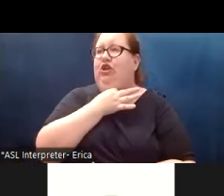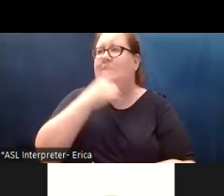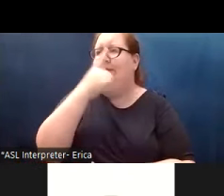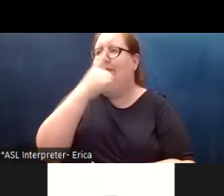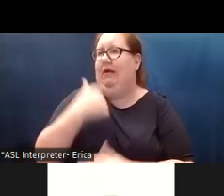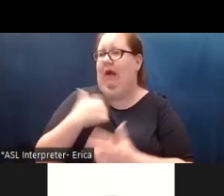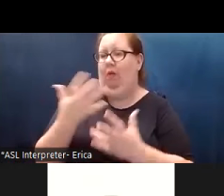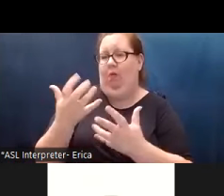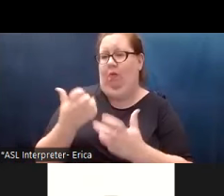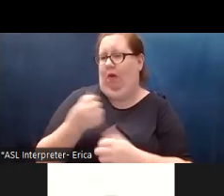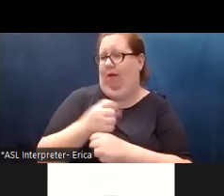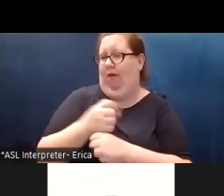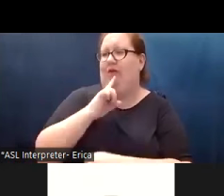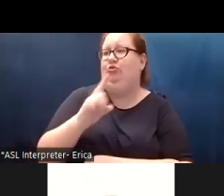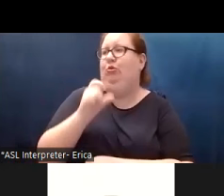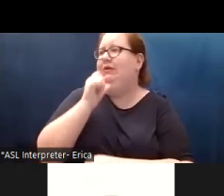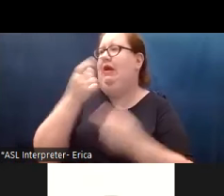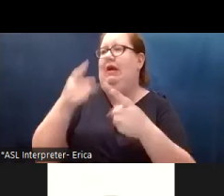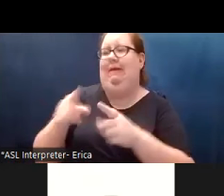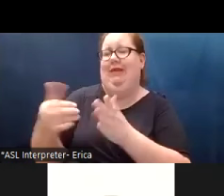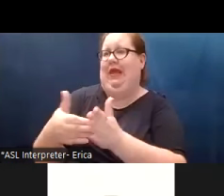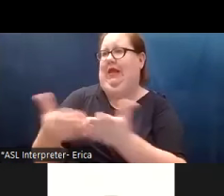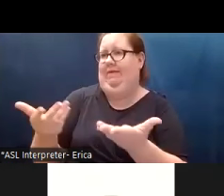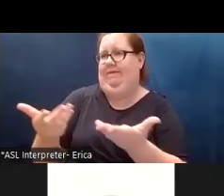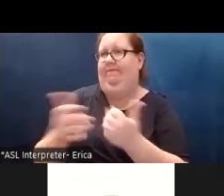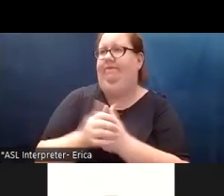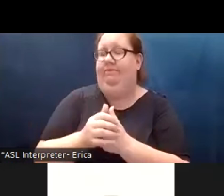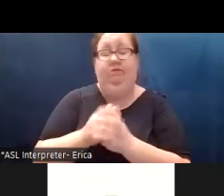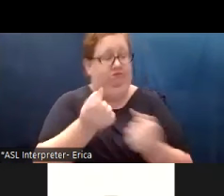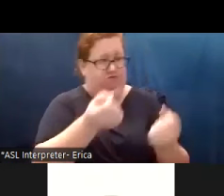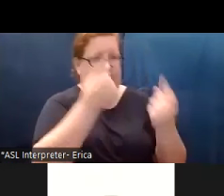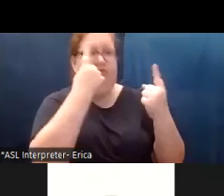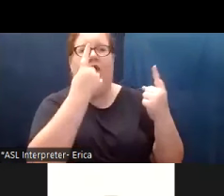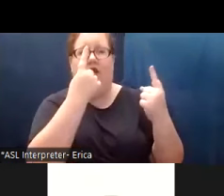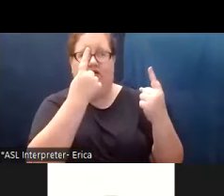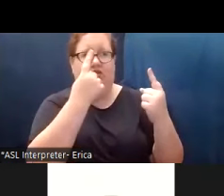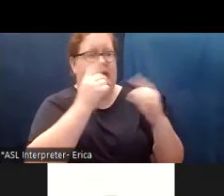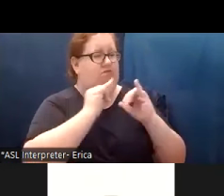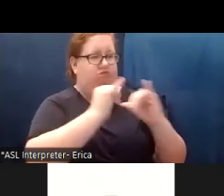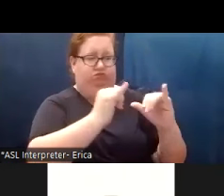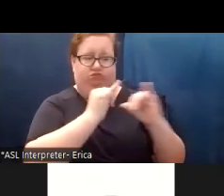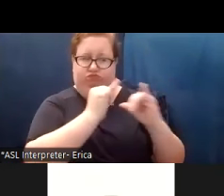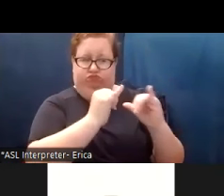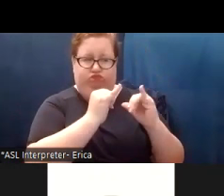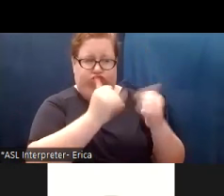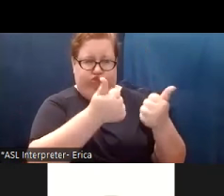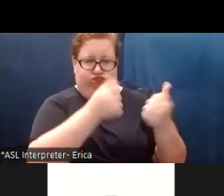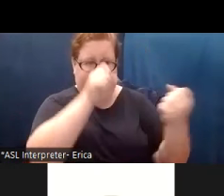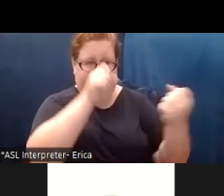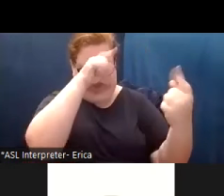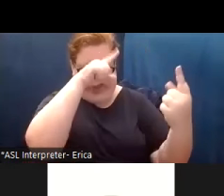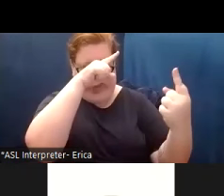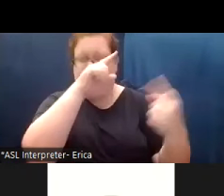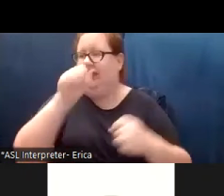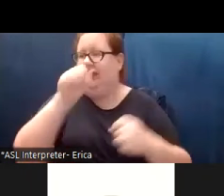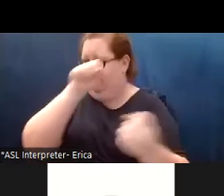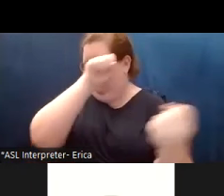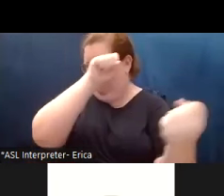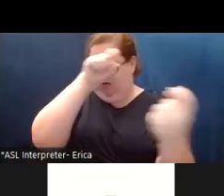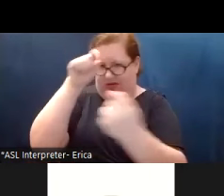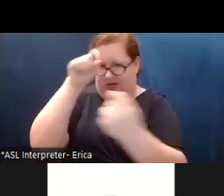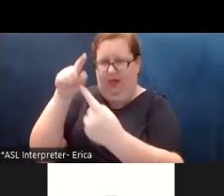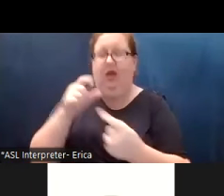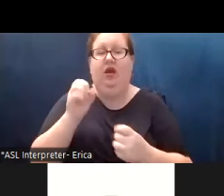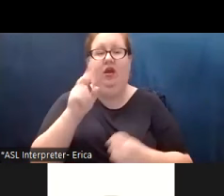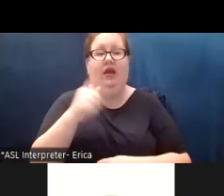make sure that it doesn't happen again. Understood. We're on the same page there. That's I'll see what I actually, can do. yeah, we're all on the same page there. I